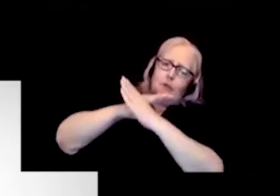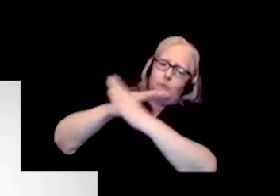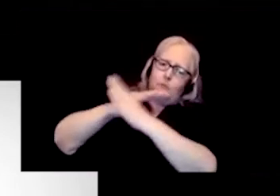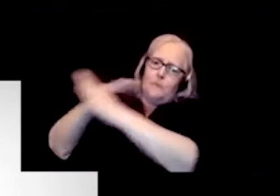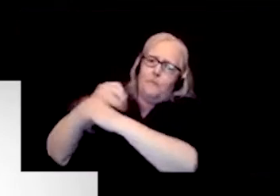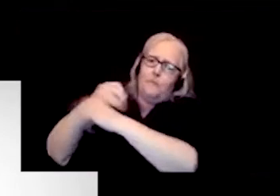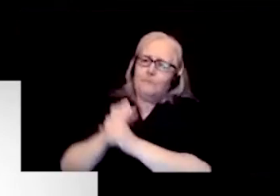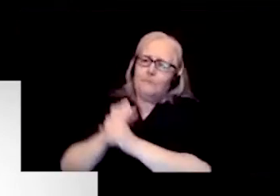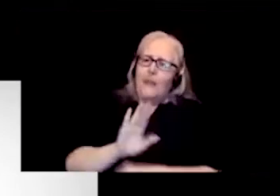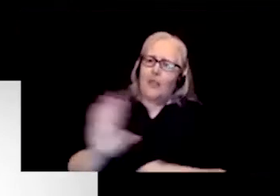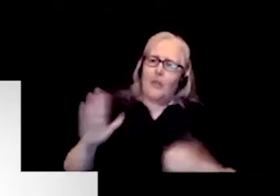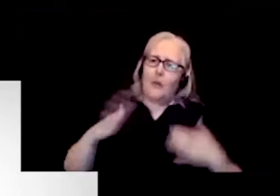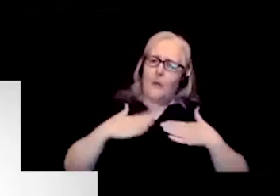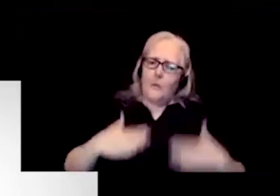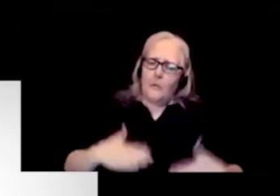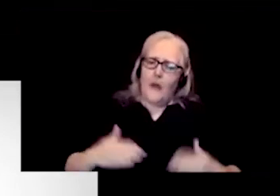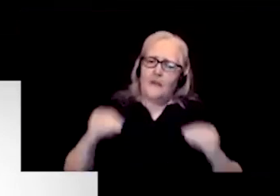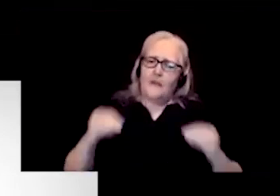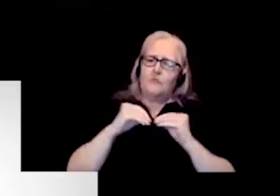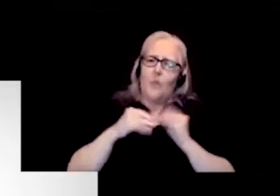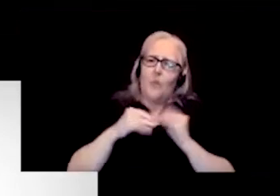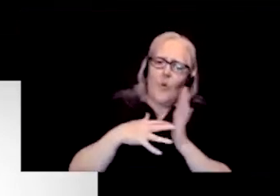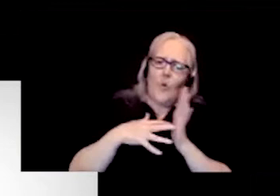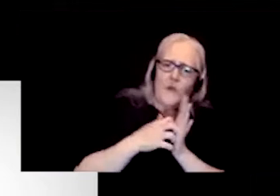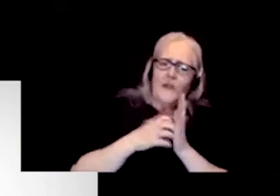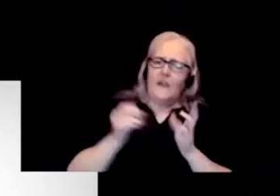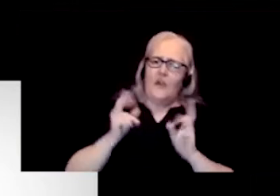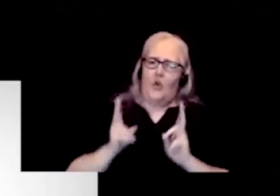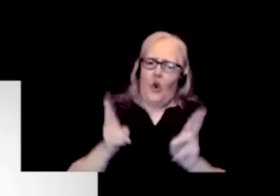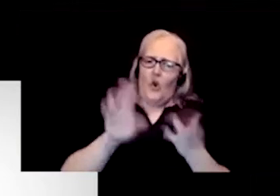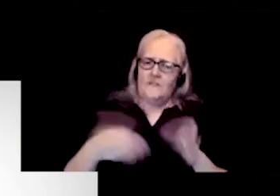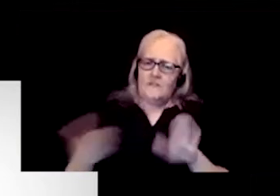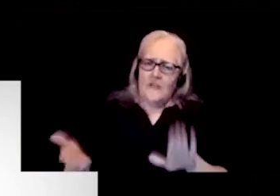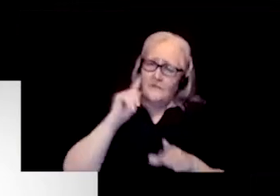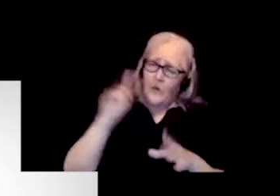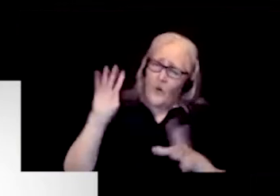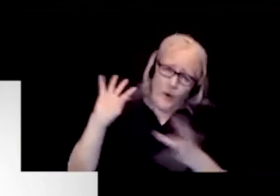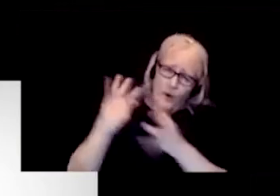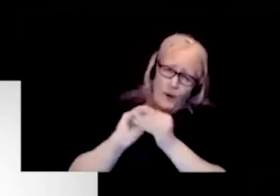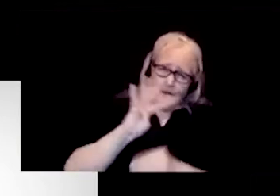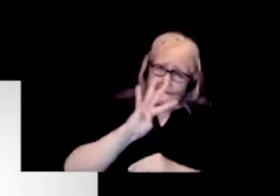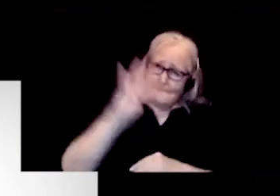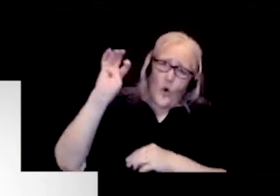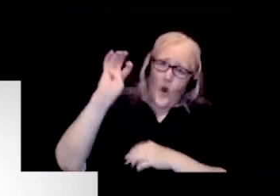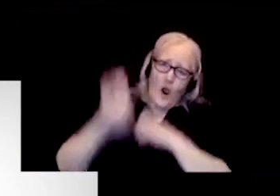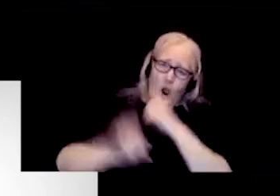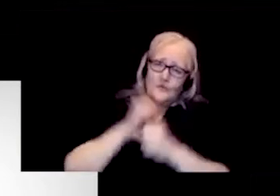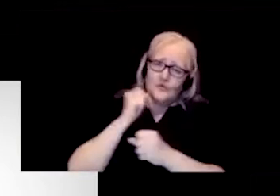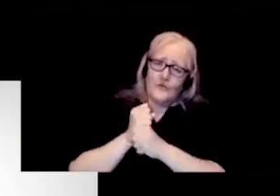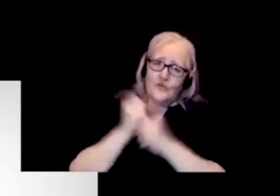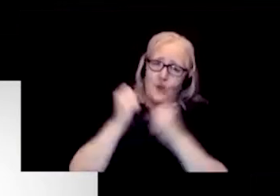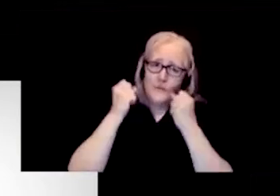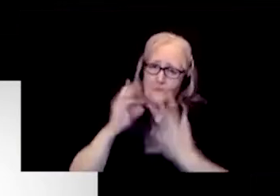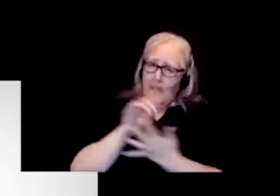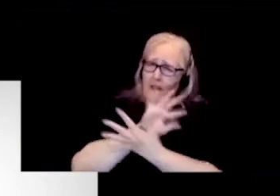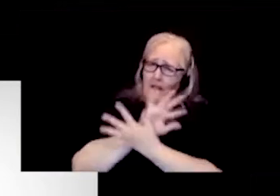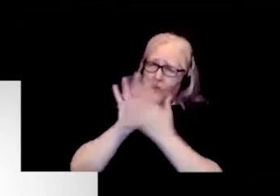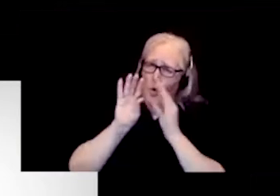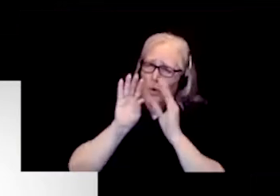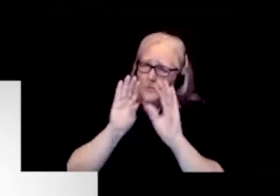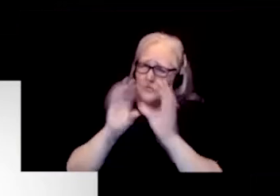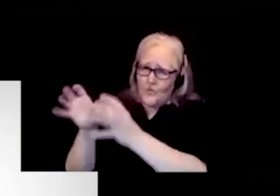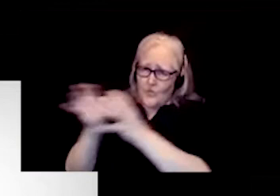their deaths. For over 400 years in this country, many of these groups have experienced inequities throughout the life